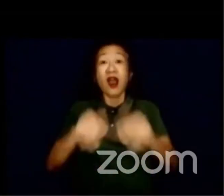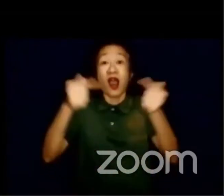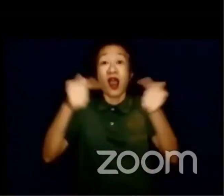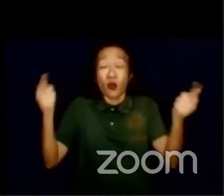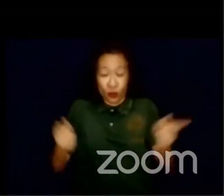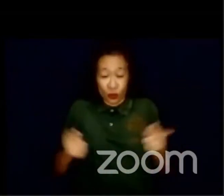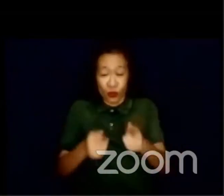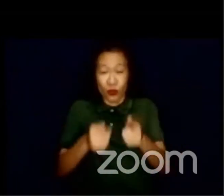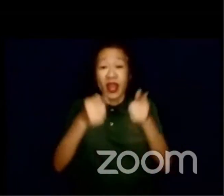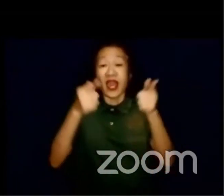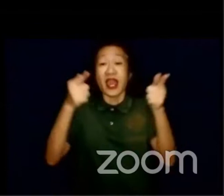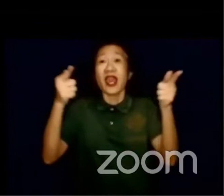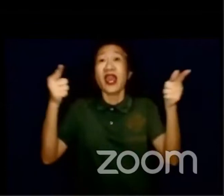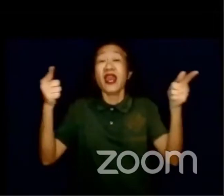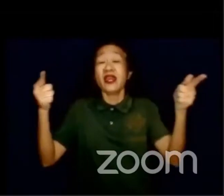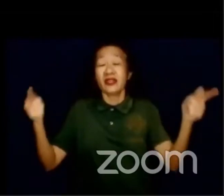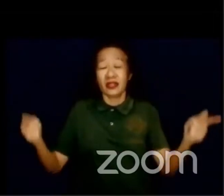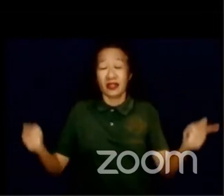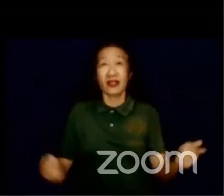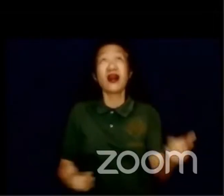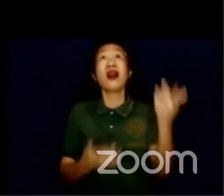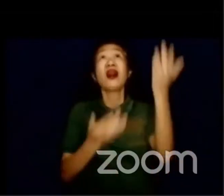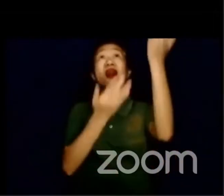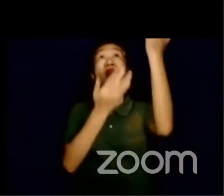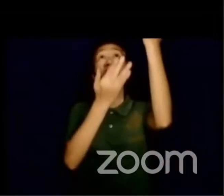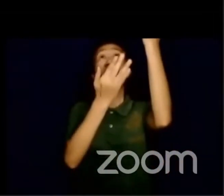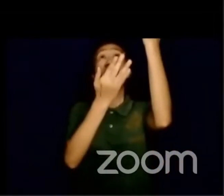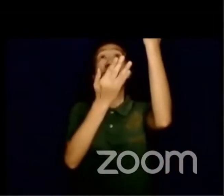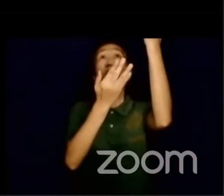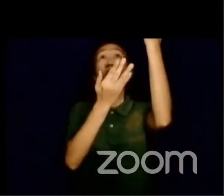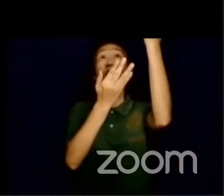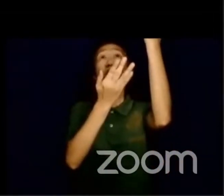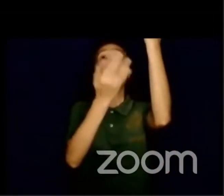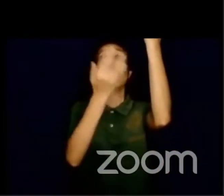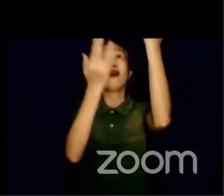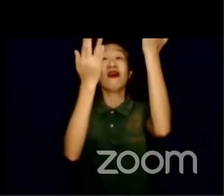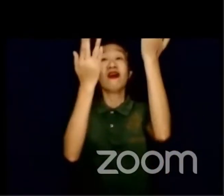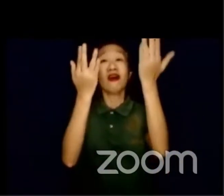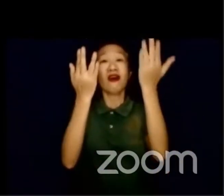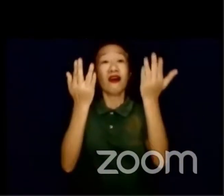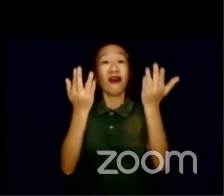art, how great thou